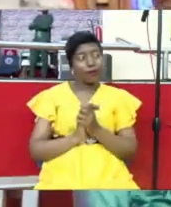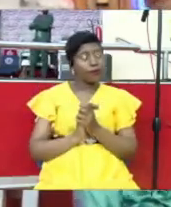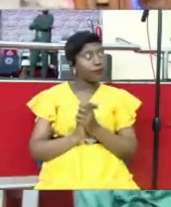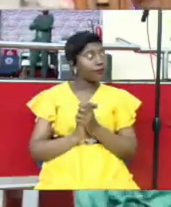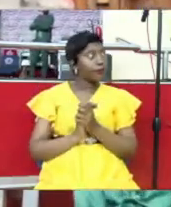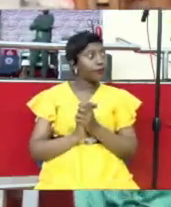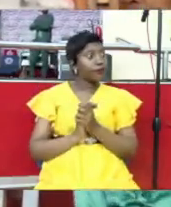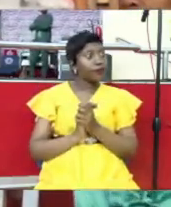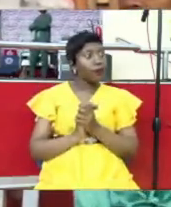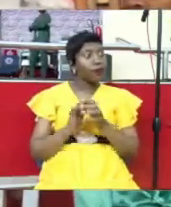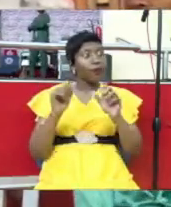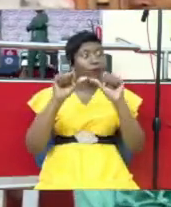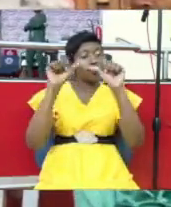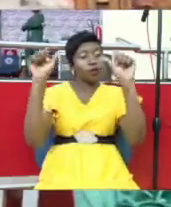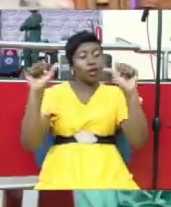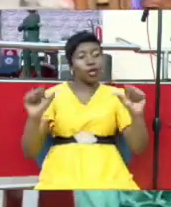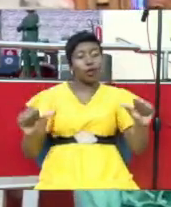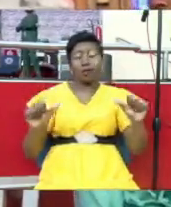At the altar.